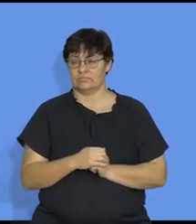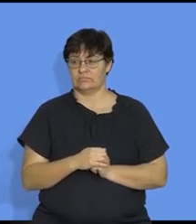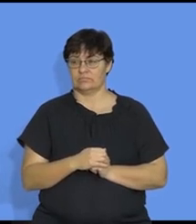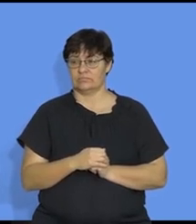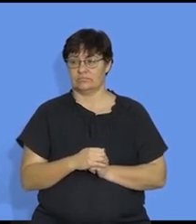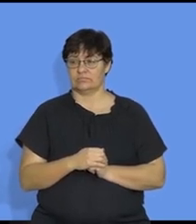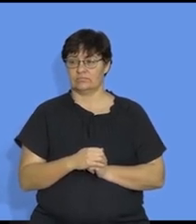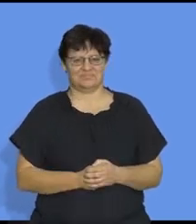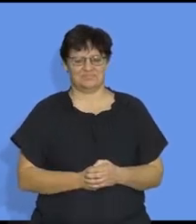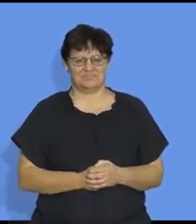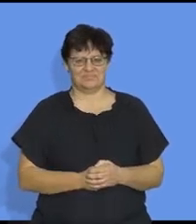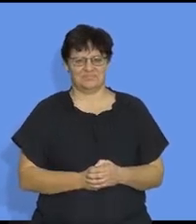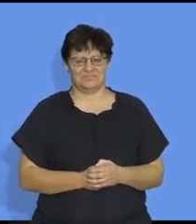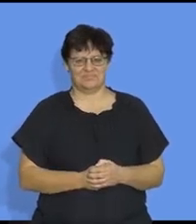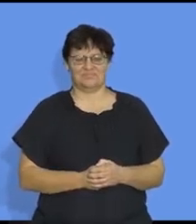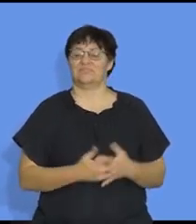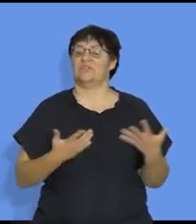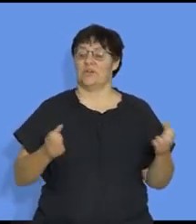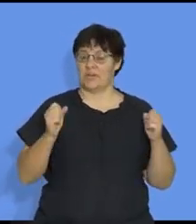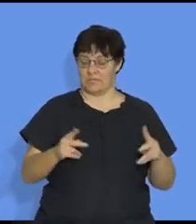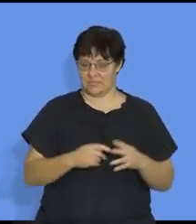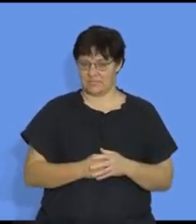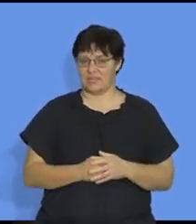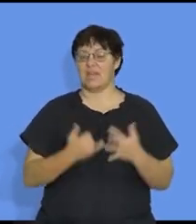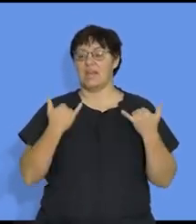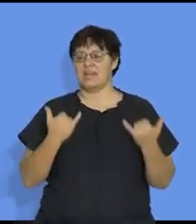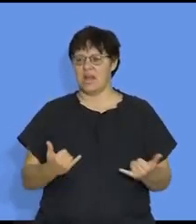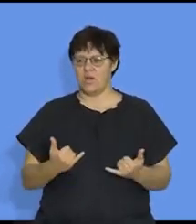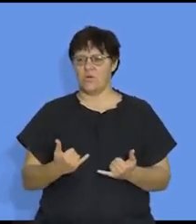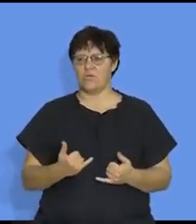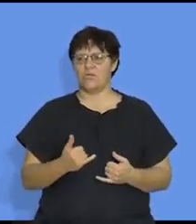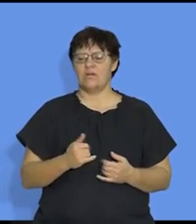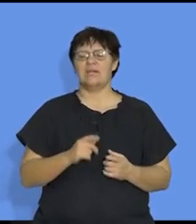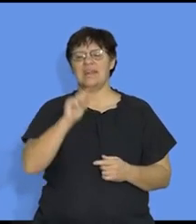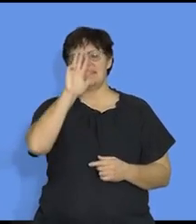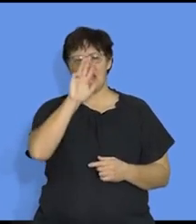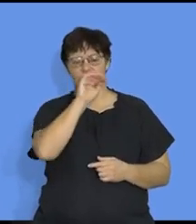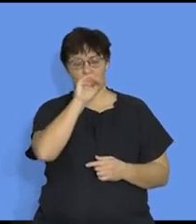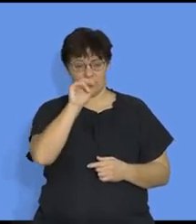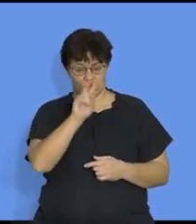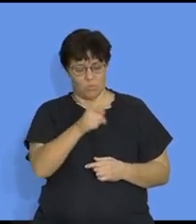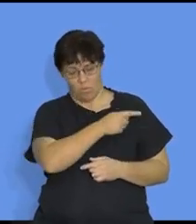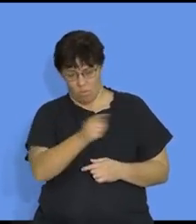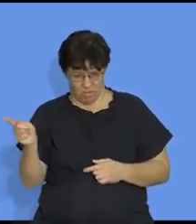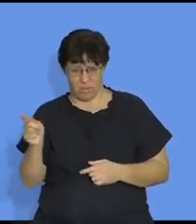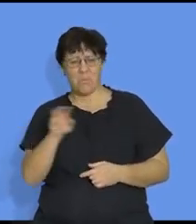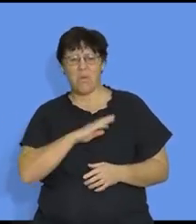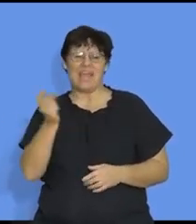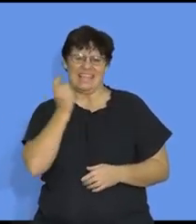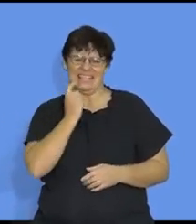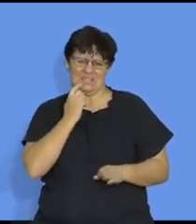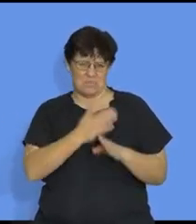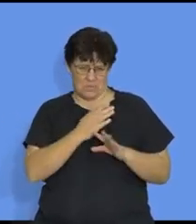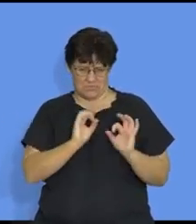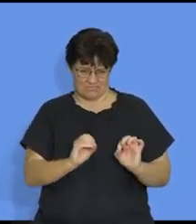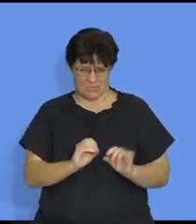234. Great, guys. So I'm going to divide this entire equation by 9 over 2 to make it slightly easier for me. So